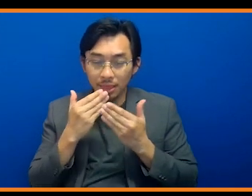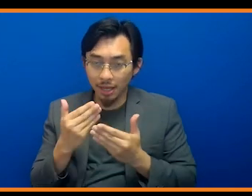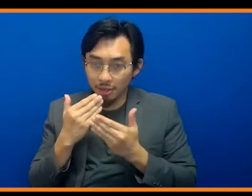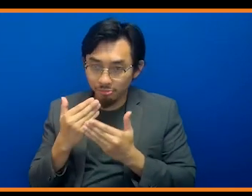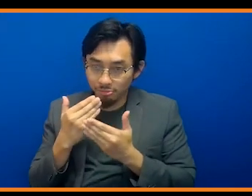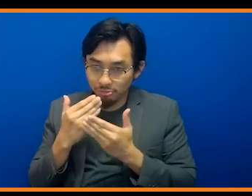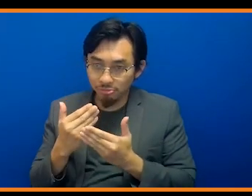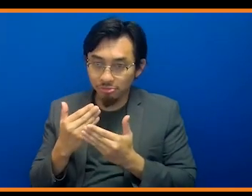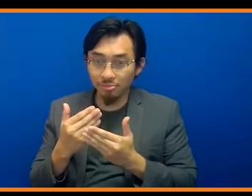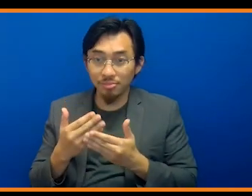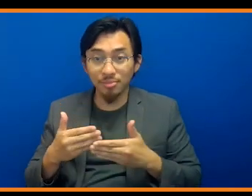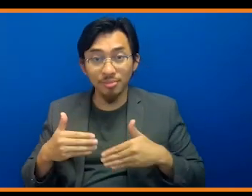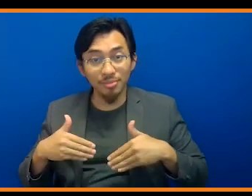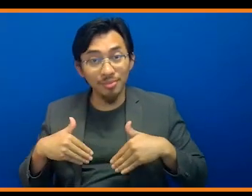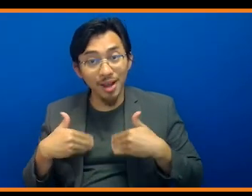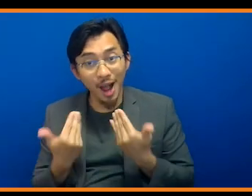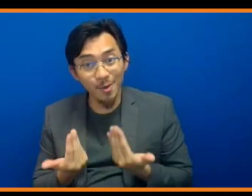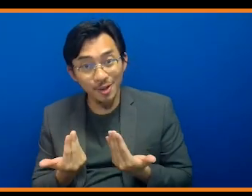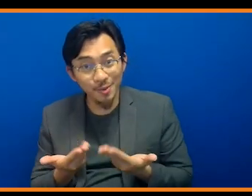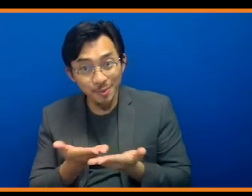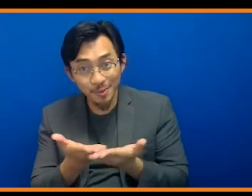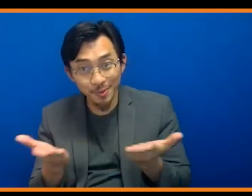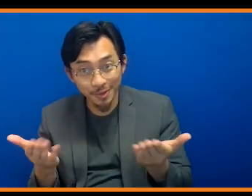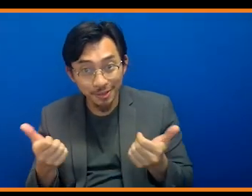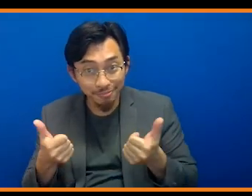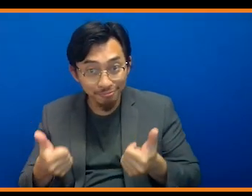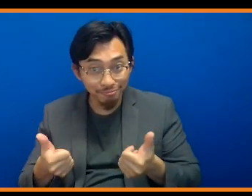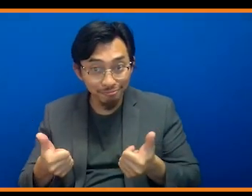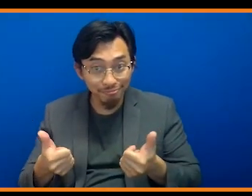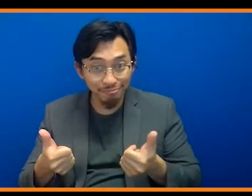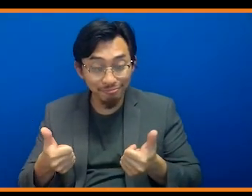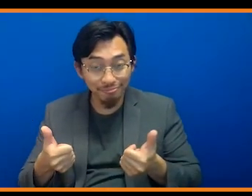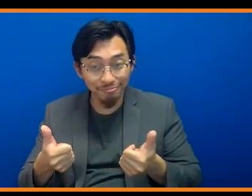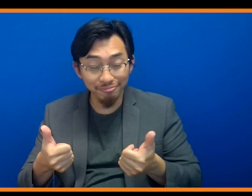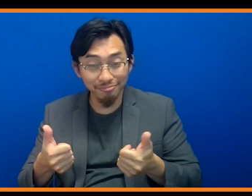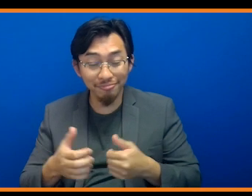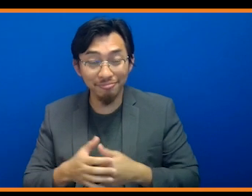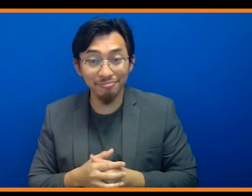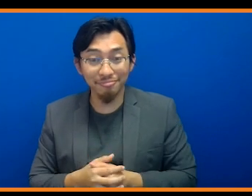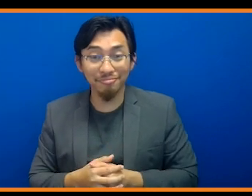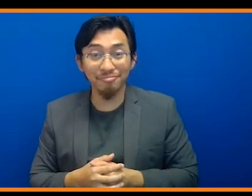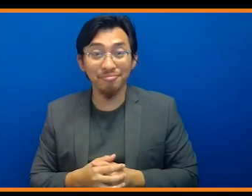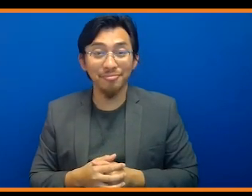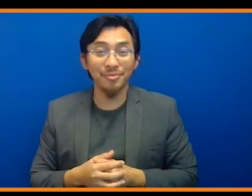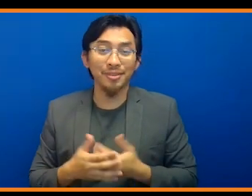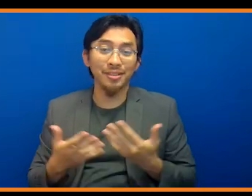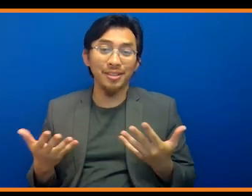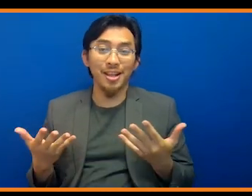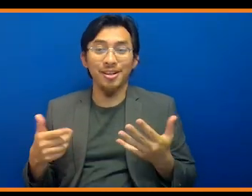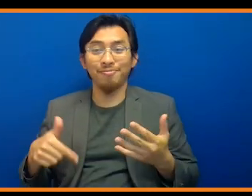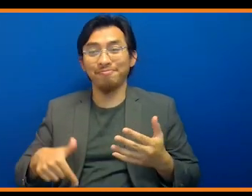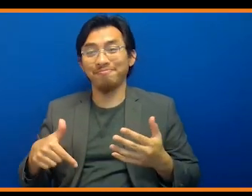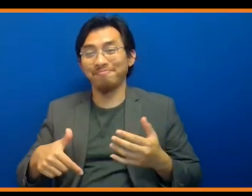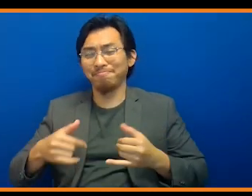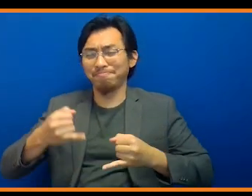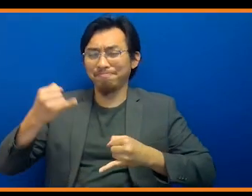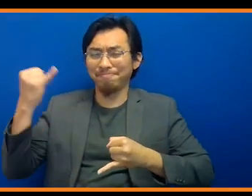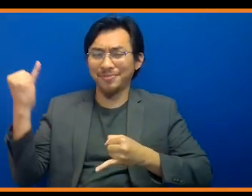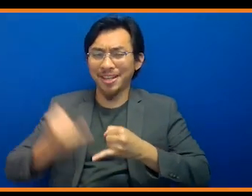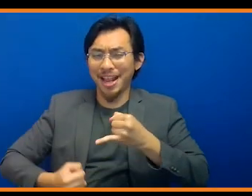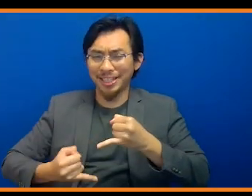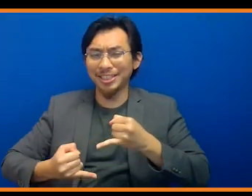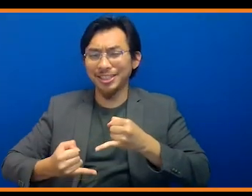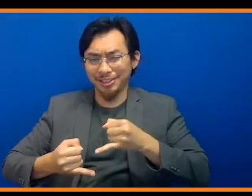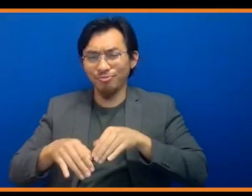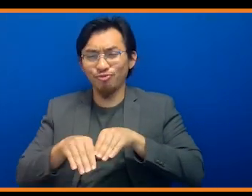Haekal. How are you all here? So, finally, yeah, you